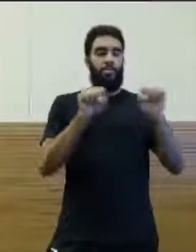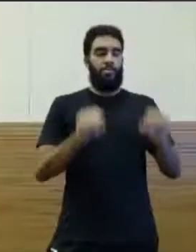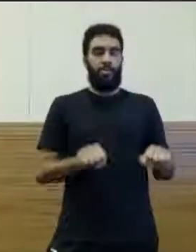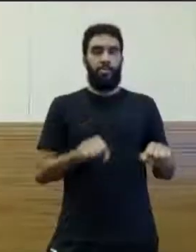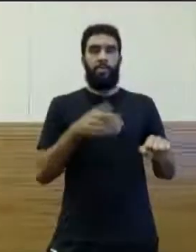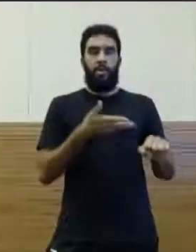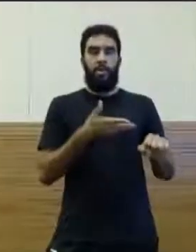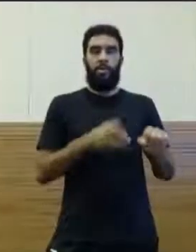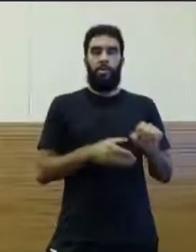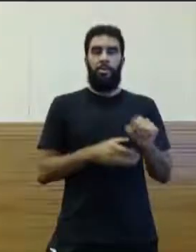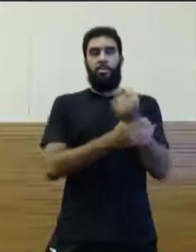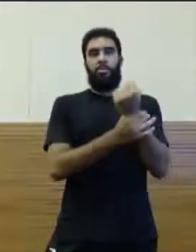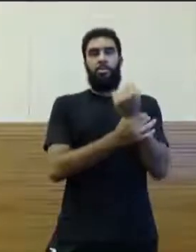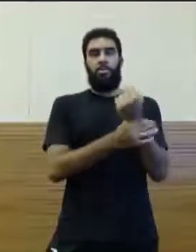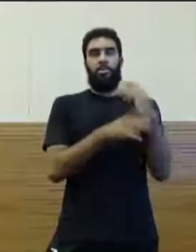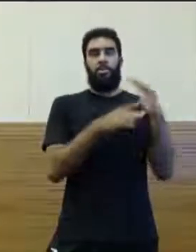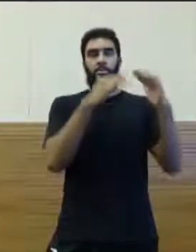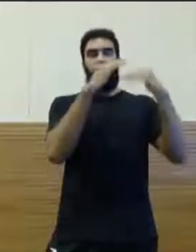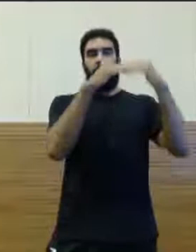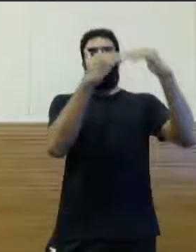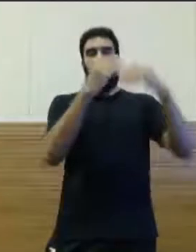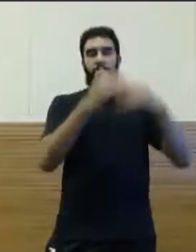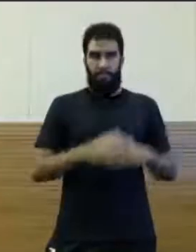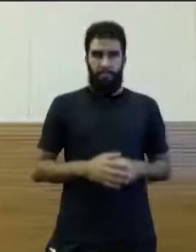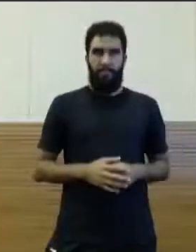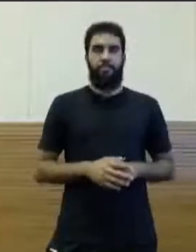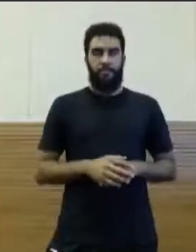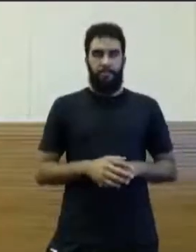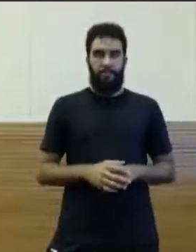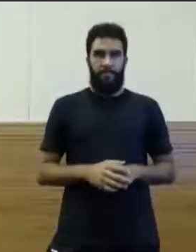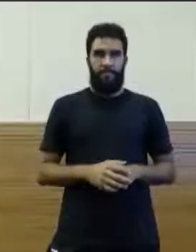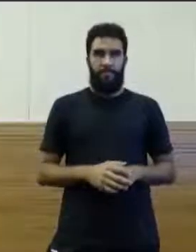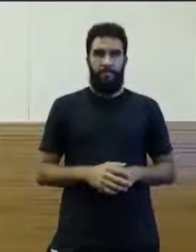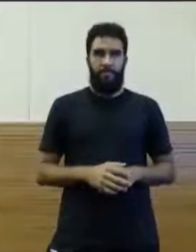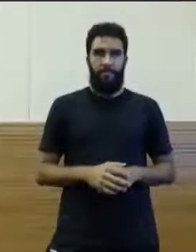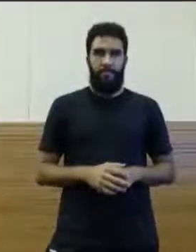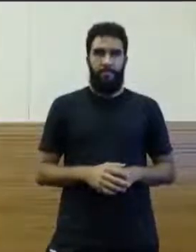have a system that gives progressive guarantee